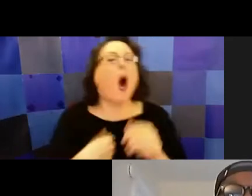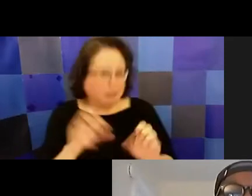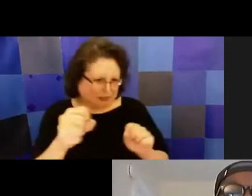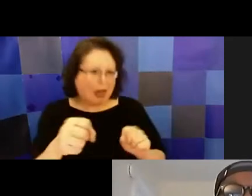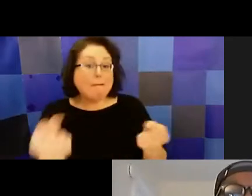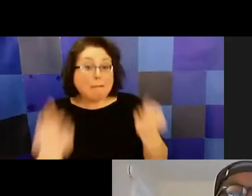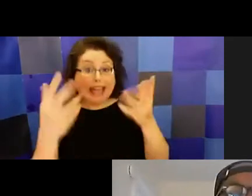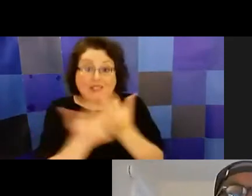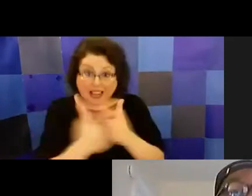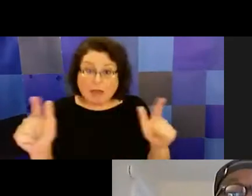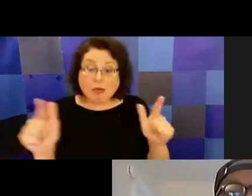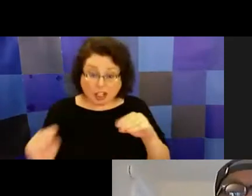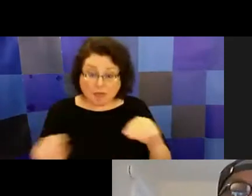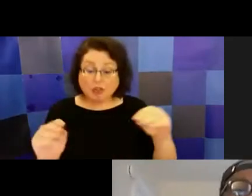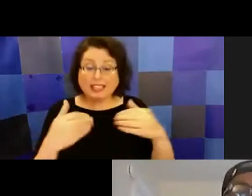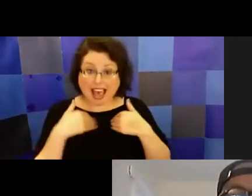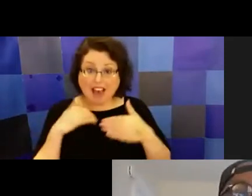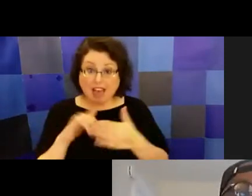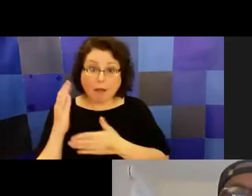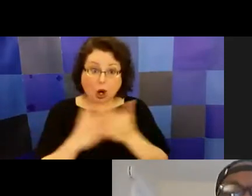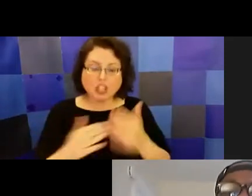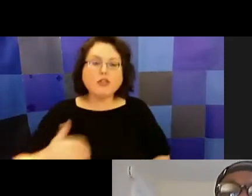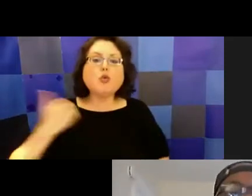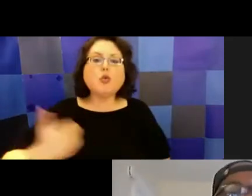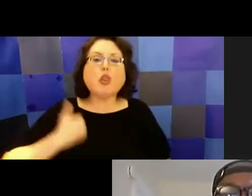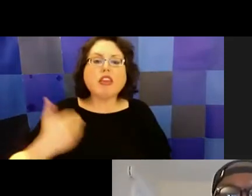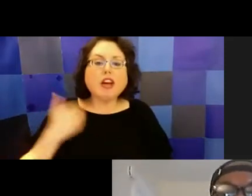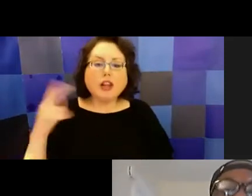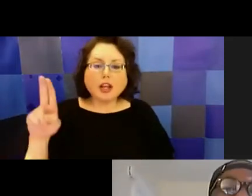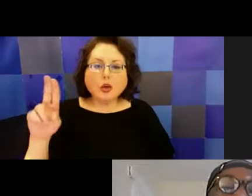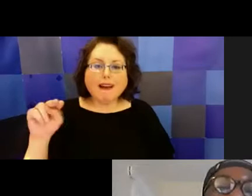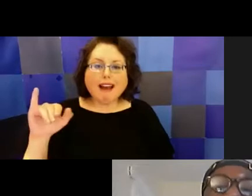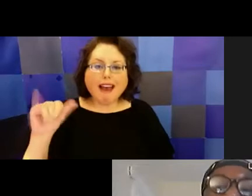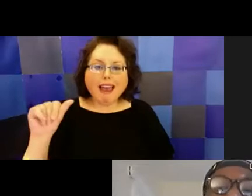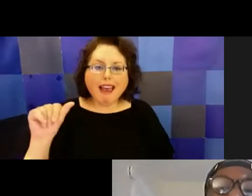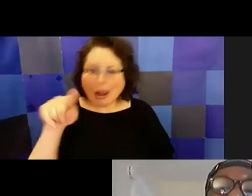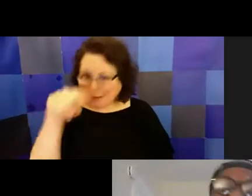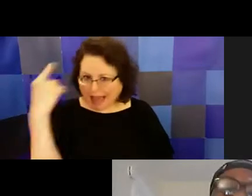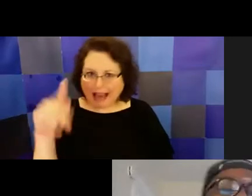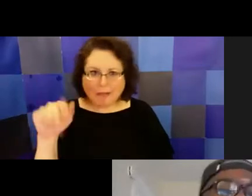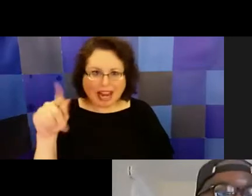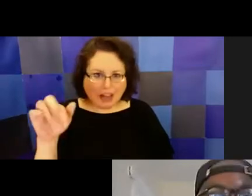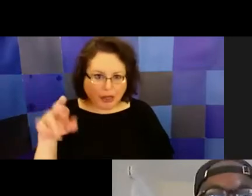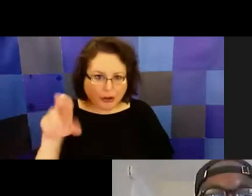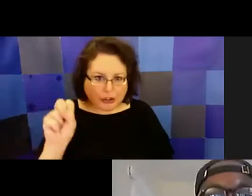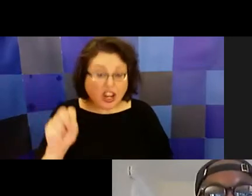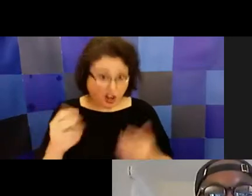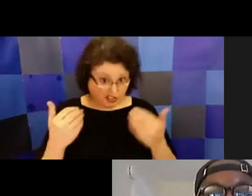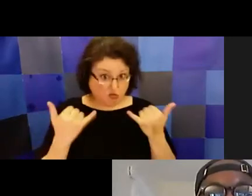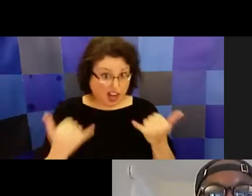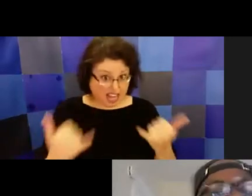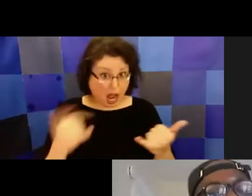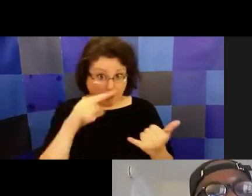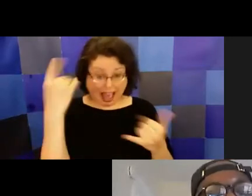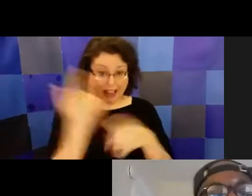liberation movements have had a youth component, so like the UNIA or the Black Panthers. So are there any current Black liberation movements